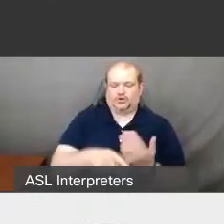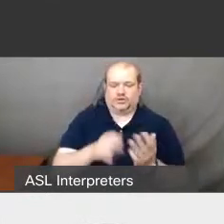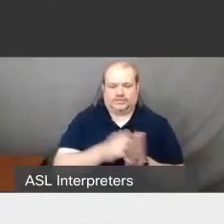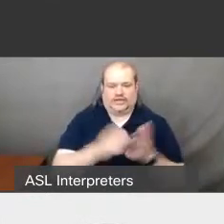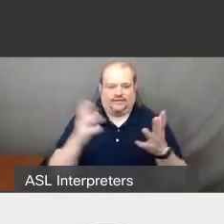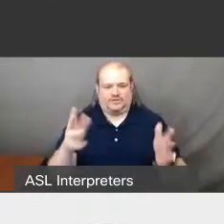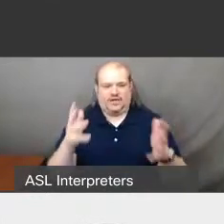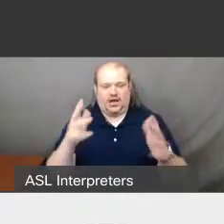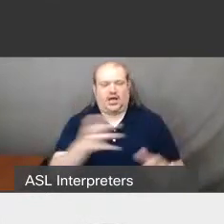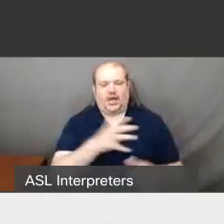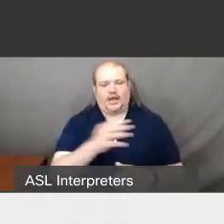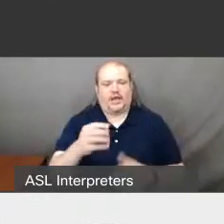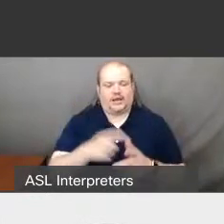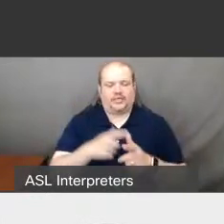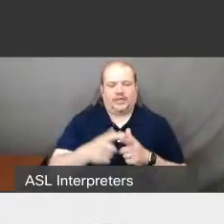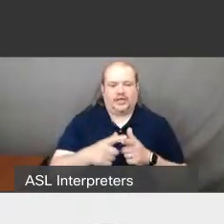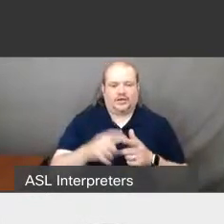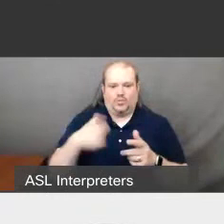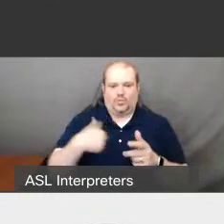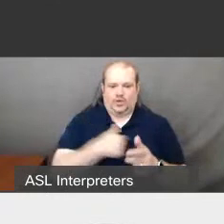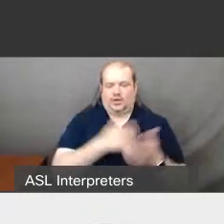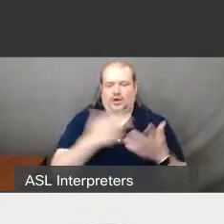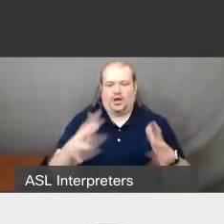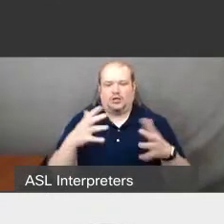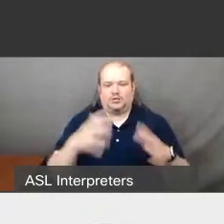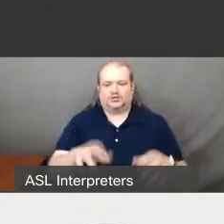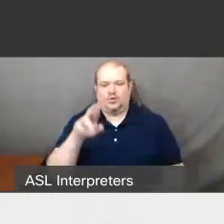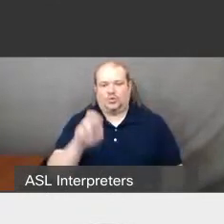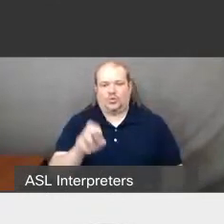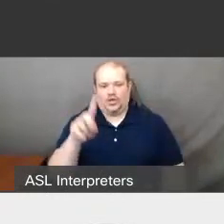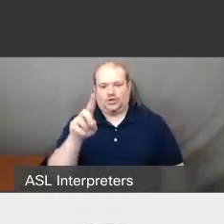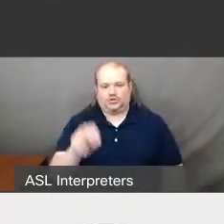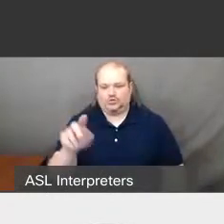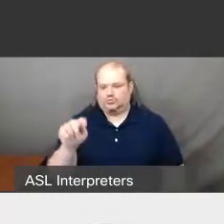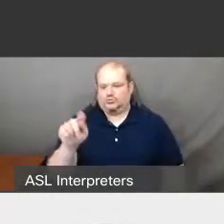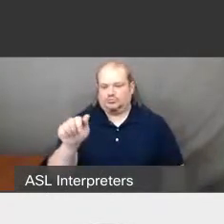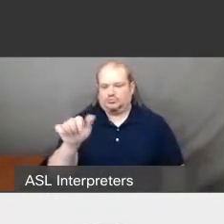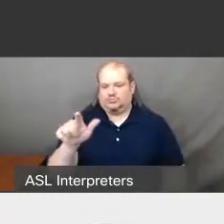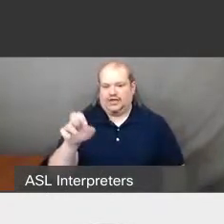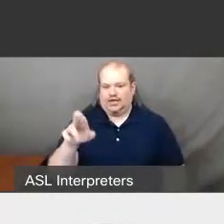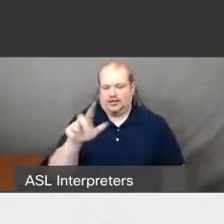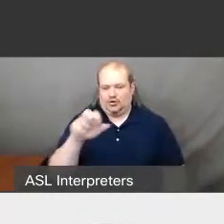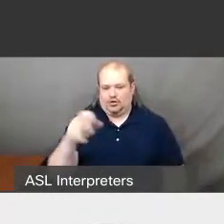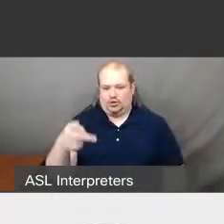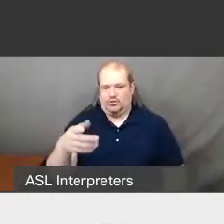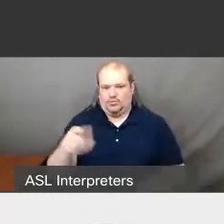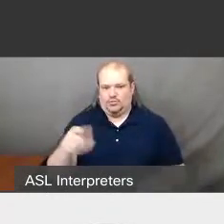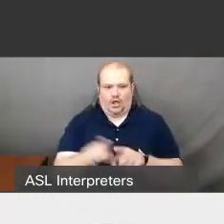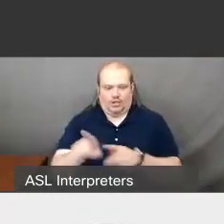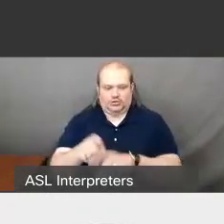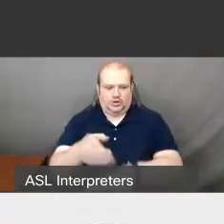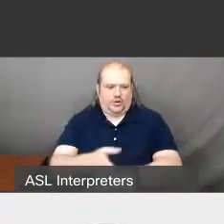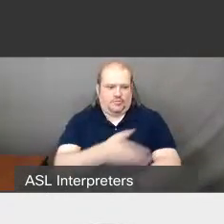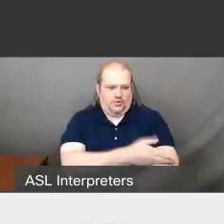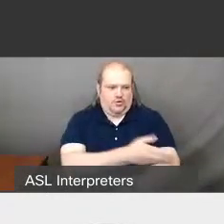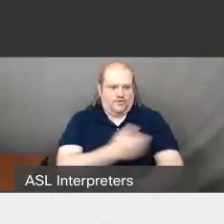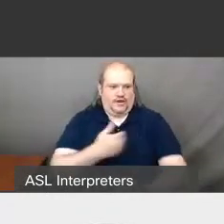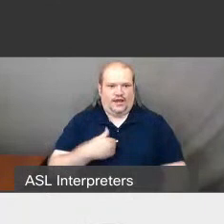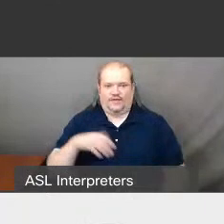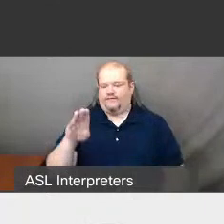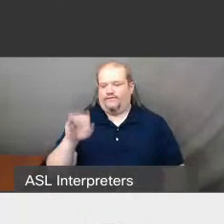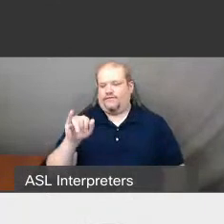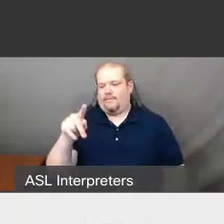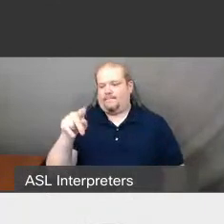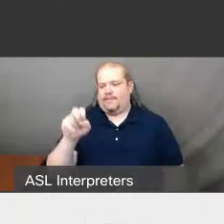done. And we've also redone, and Taylor Loop was also improved. There's a bike